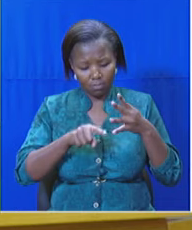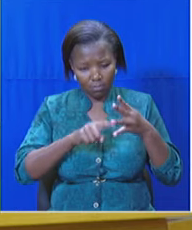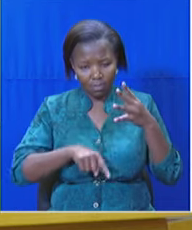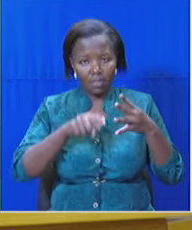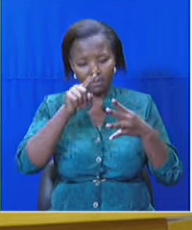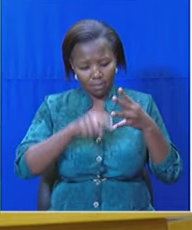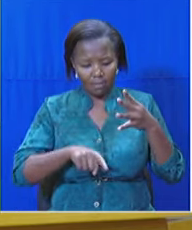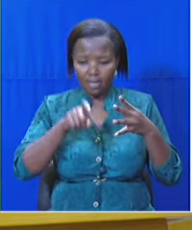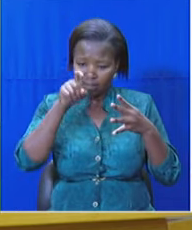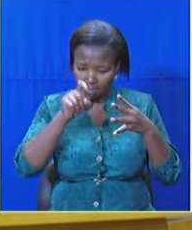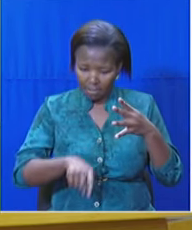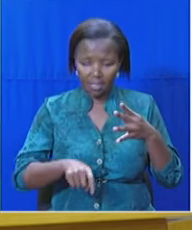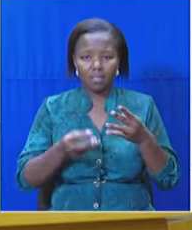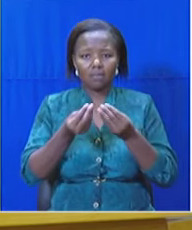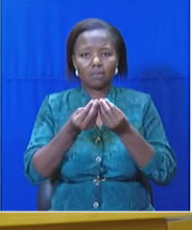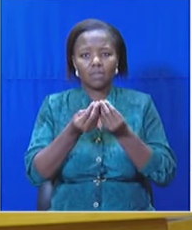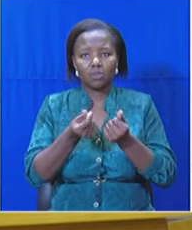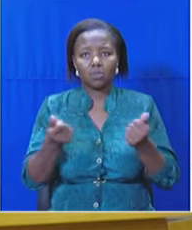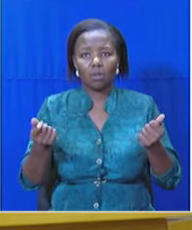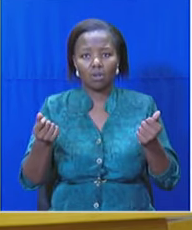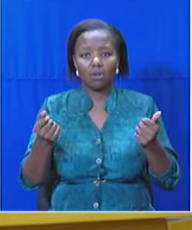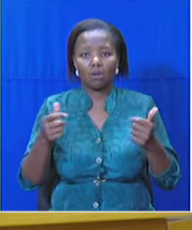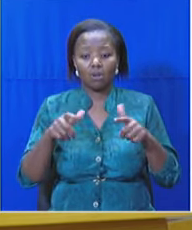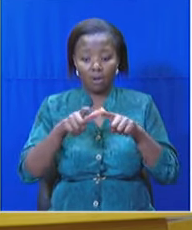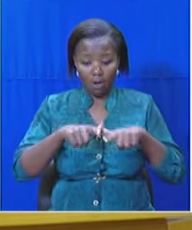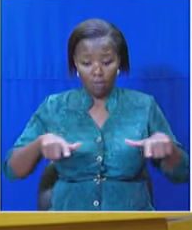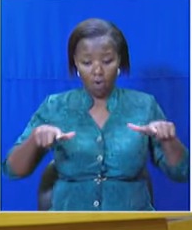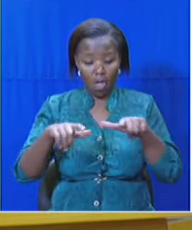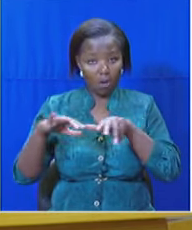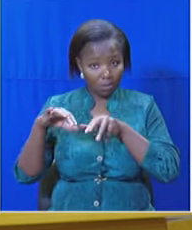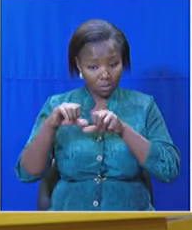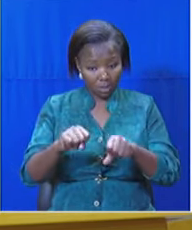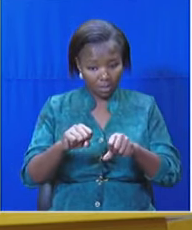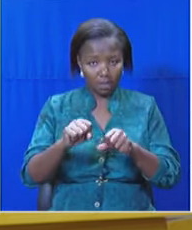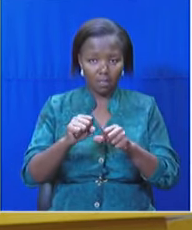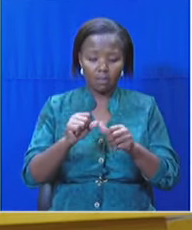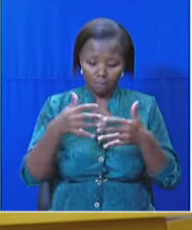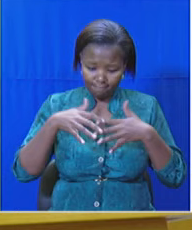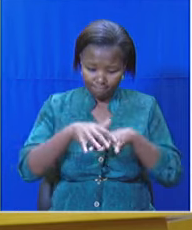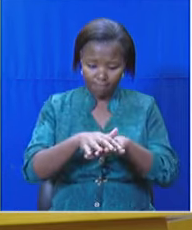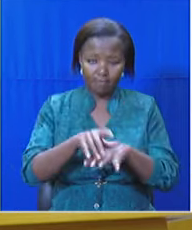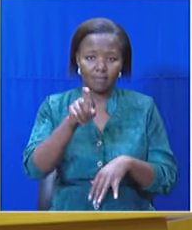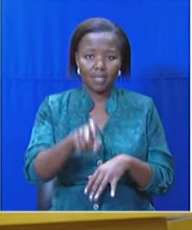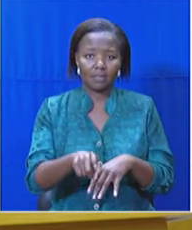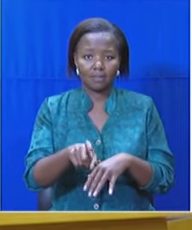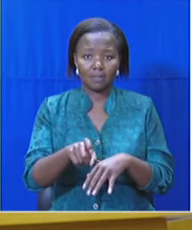for a lawful expropriation to take effect. The expropriation